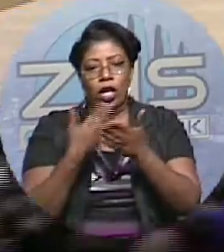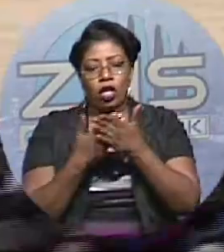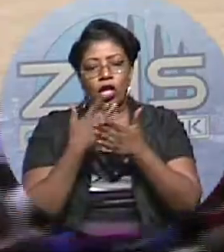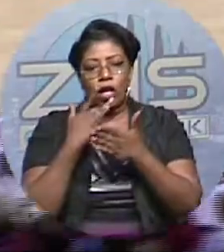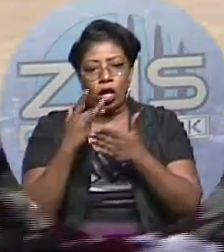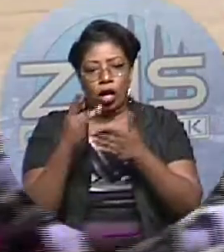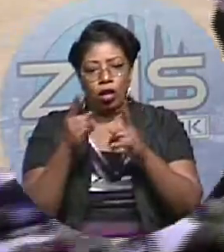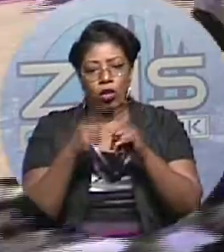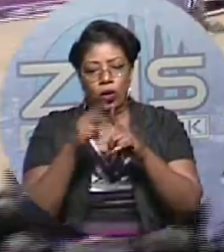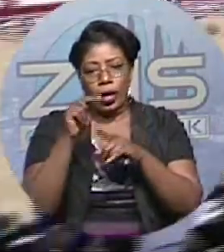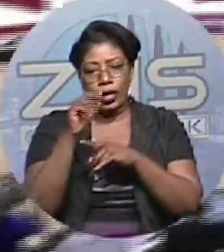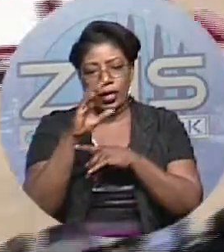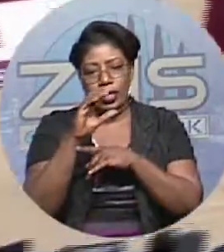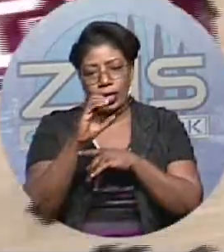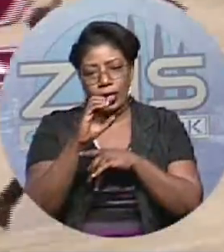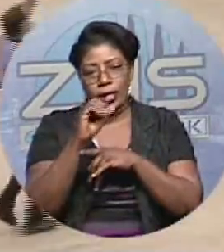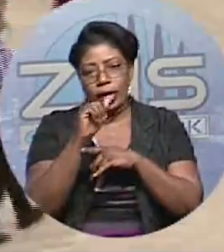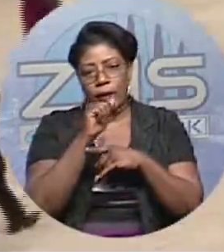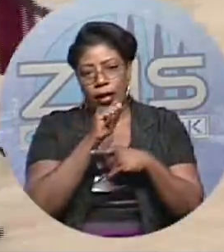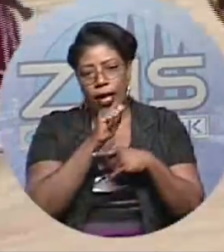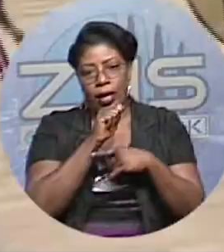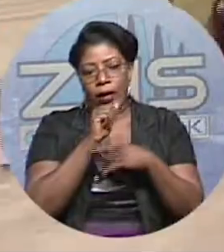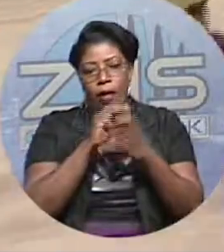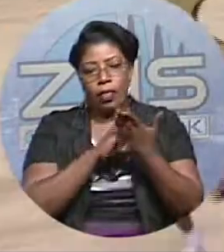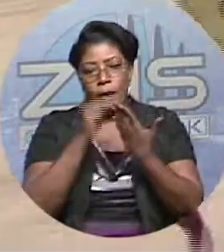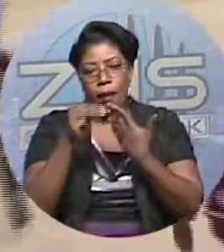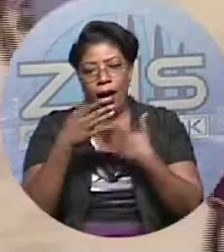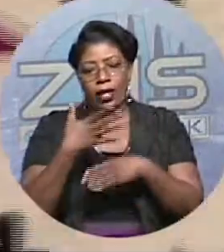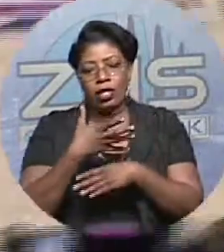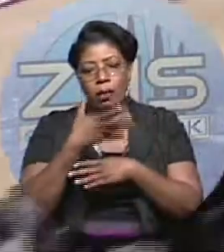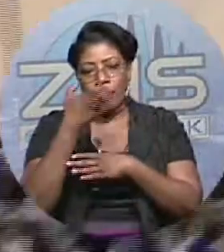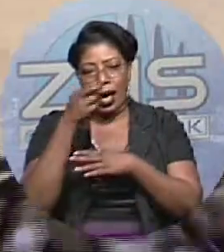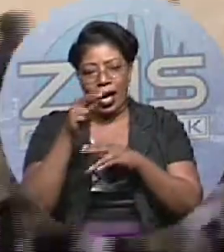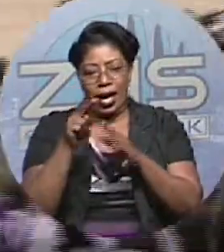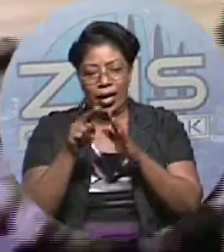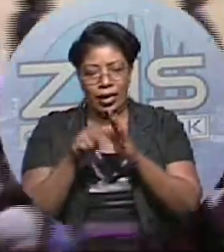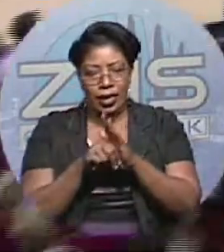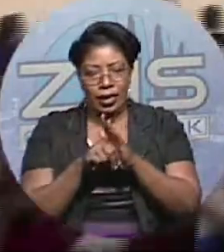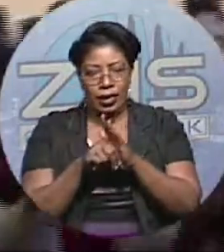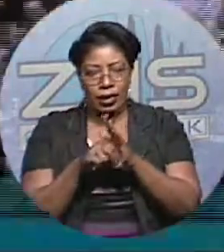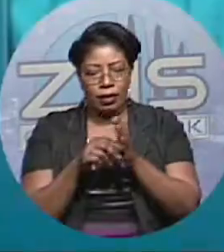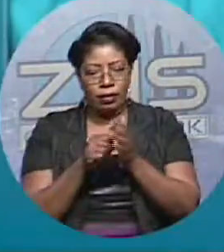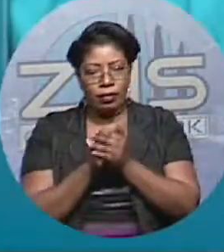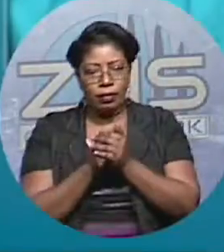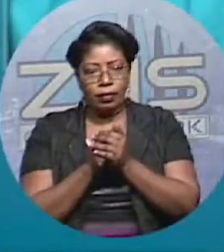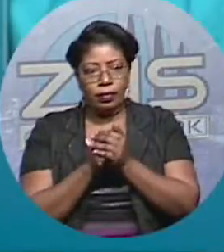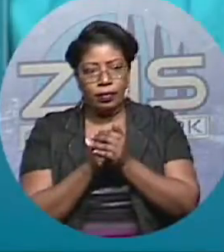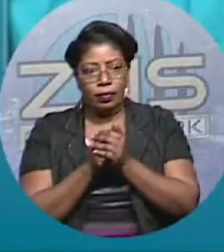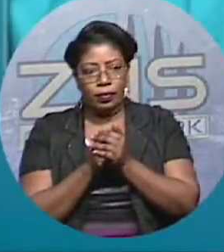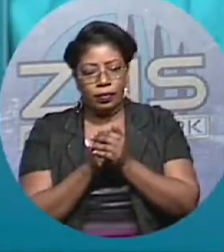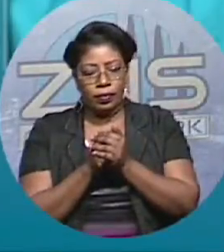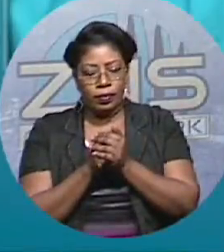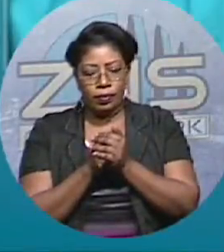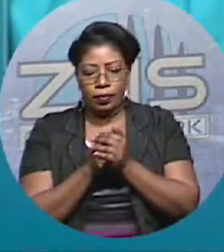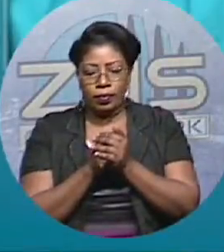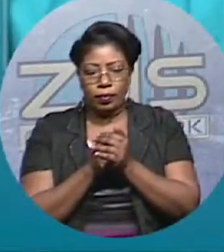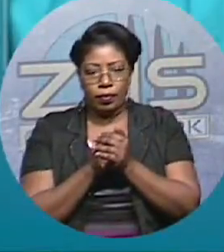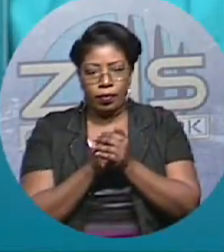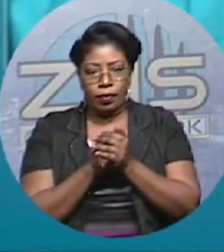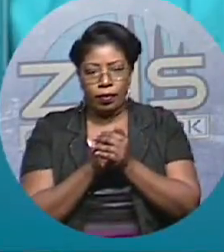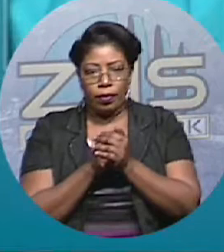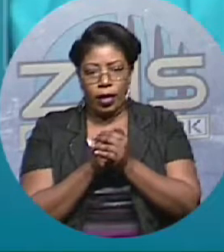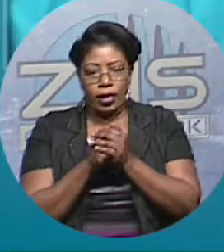the NCAA March Madness. For ZNS Total Sports, I'm Charles Fisher. Thanks so much, Fisher. Some